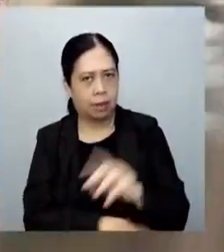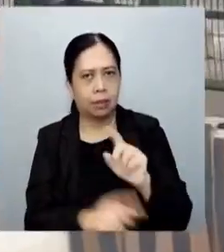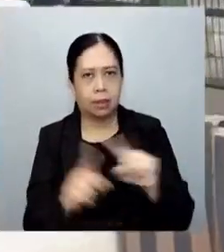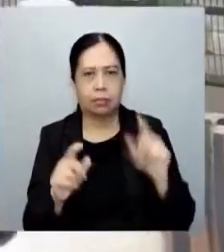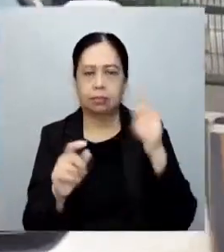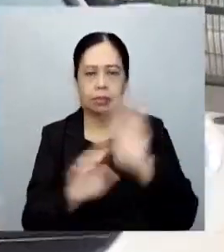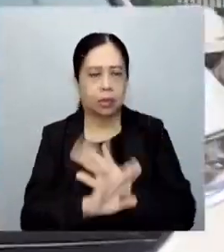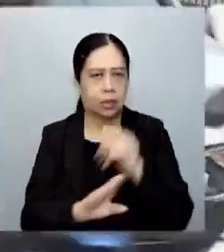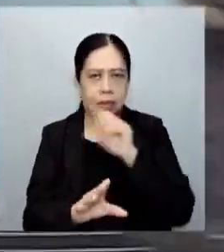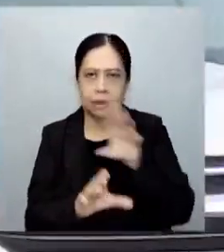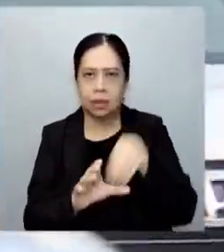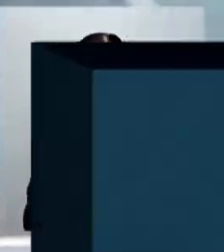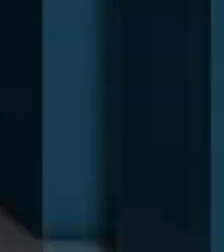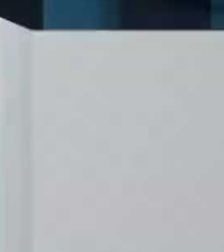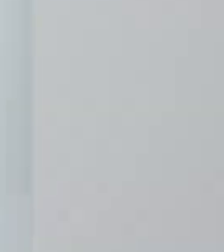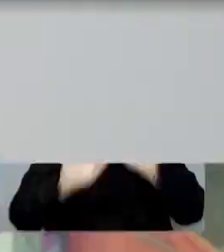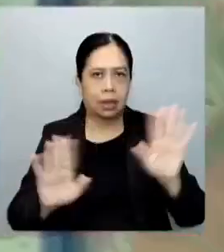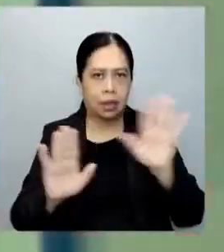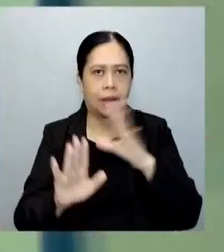and holidays.